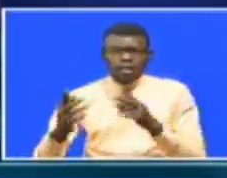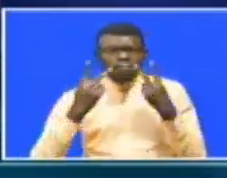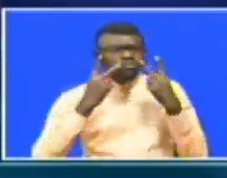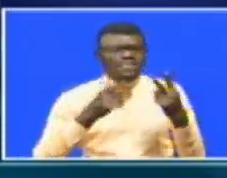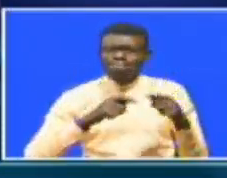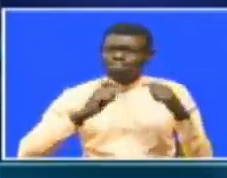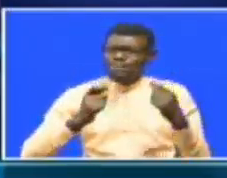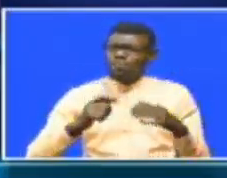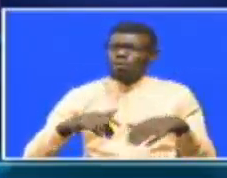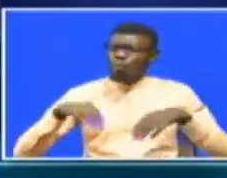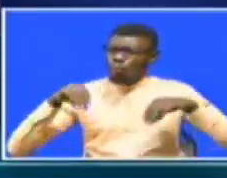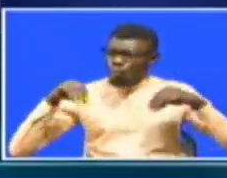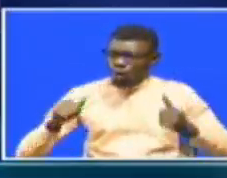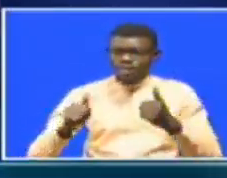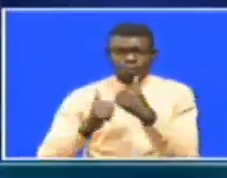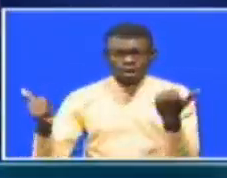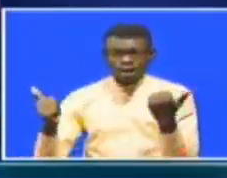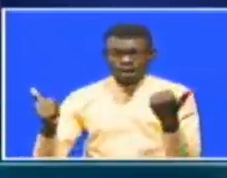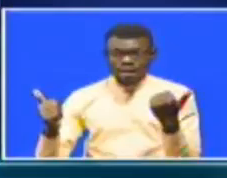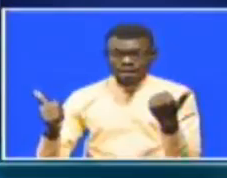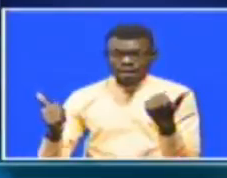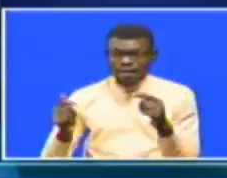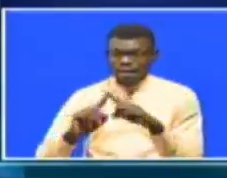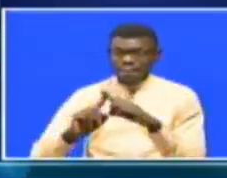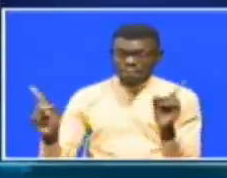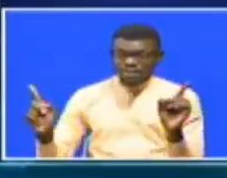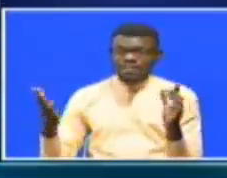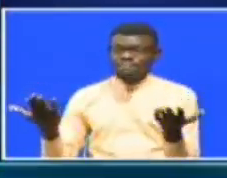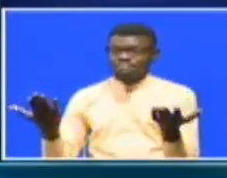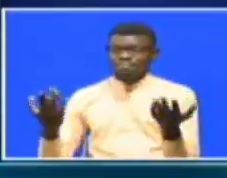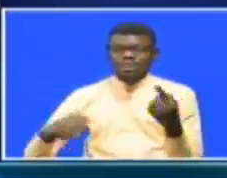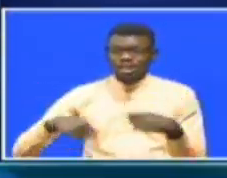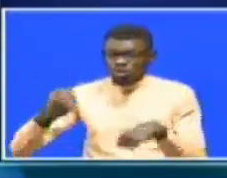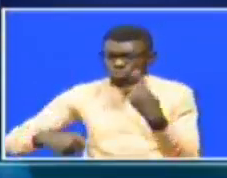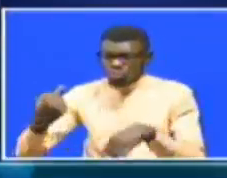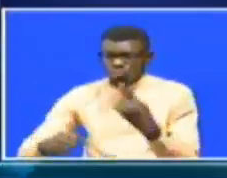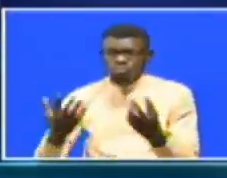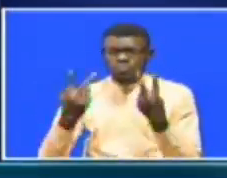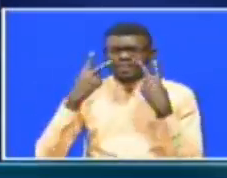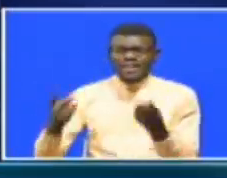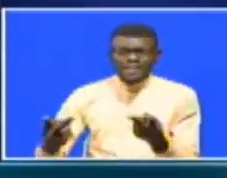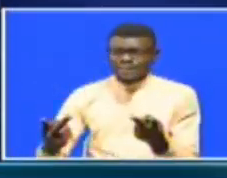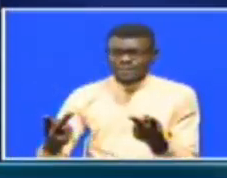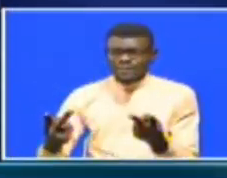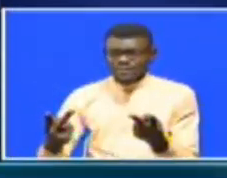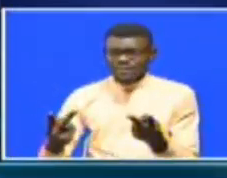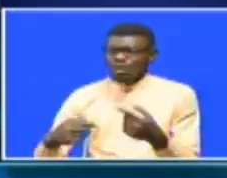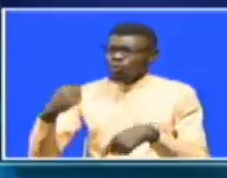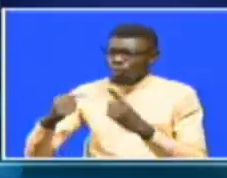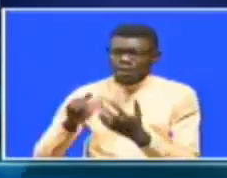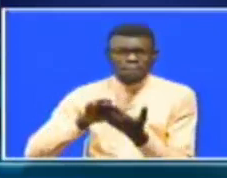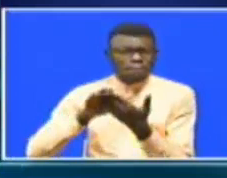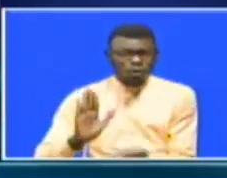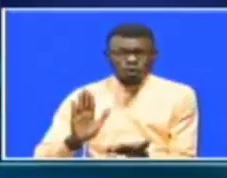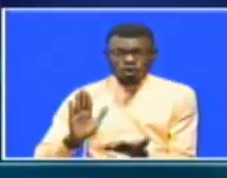game, only to try and cope with this team, which was obliterating the competition and making the league more of a one-sided affair. The